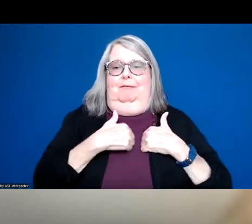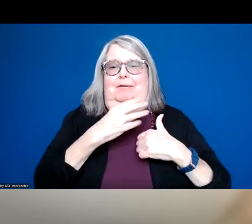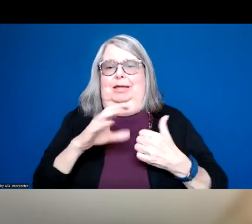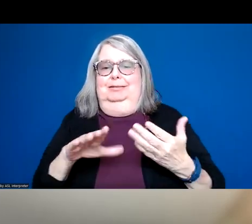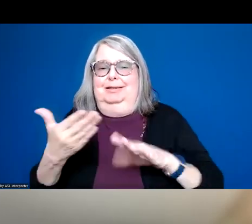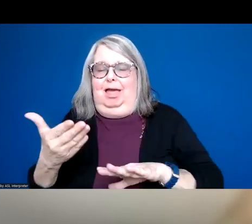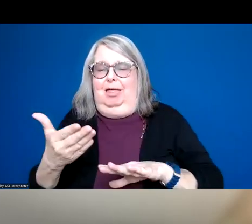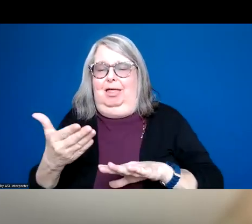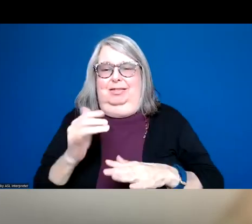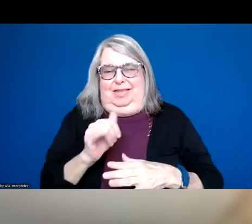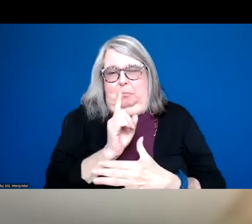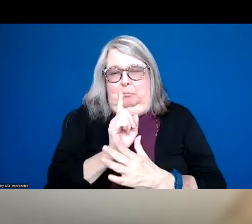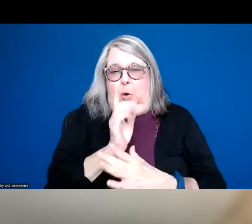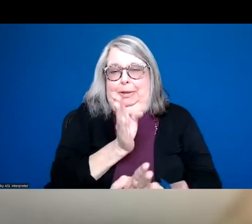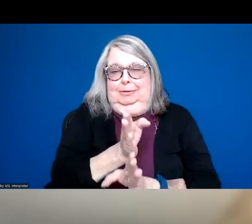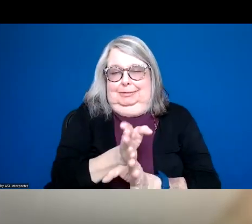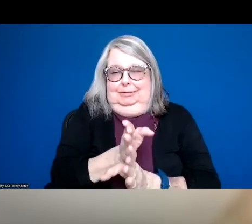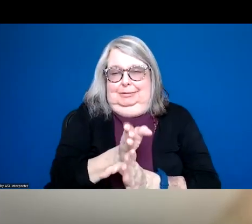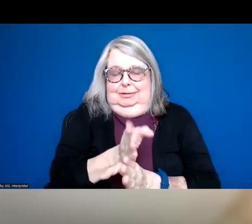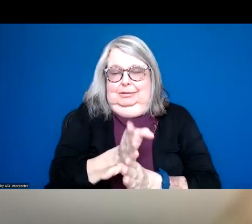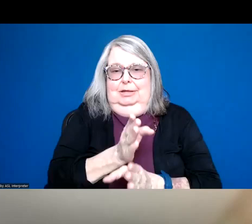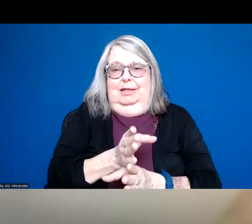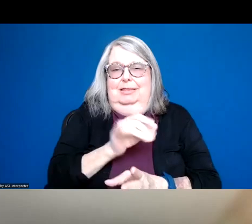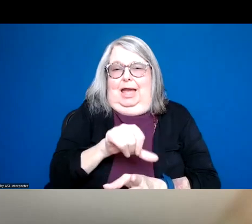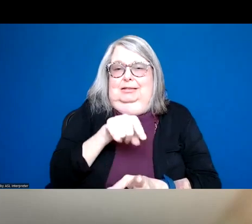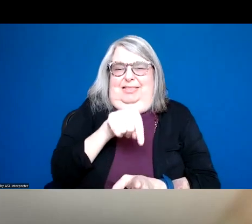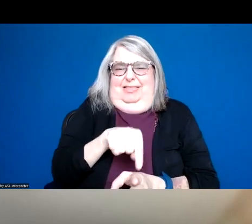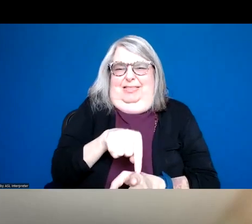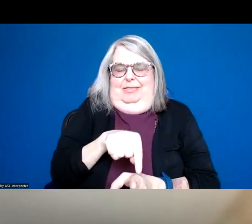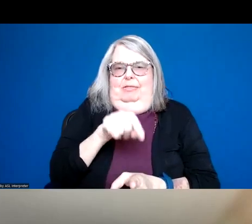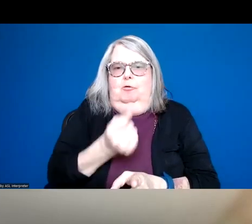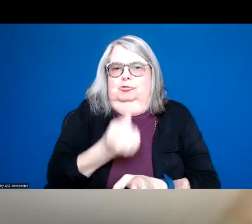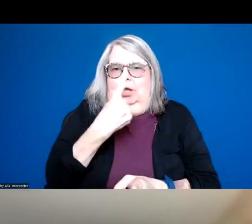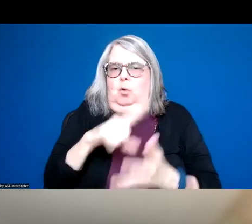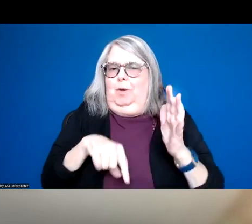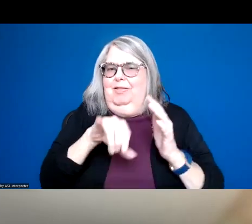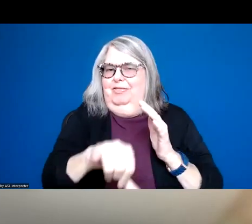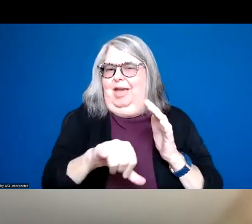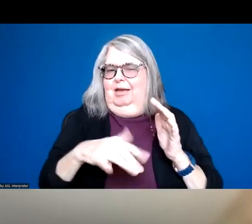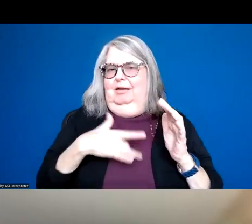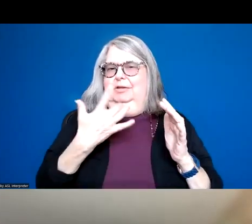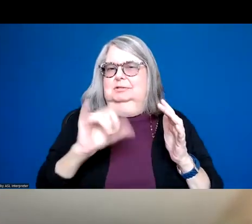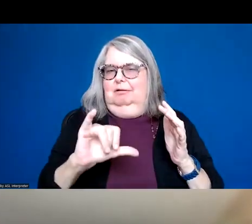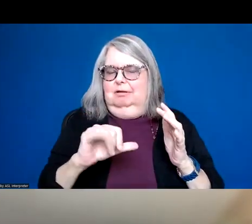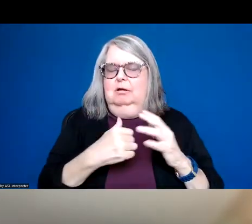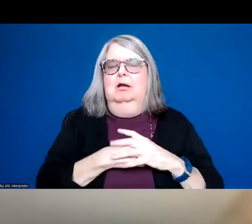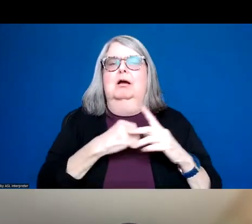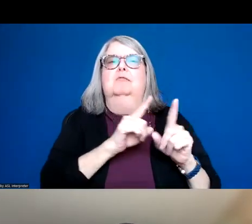That moment that is there for people to understand what that moment is like. But I've also